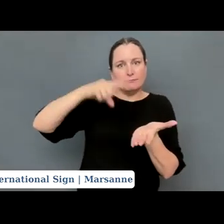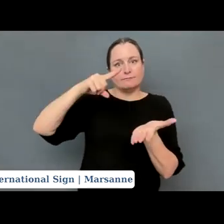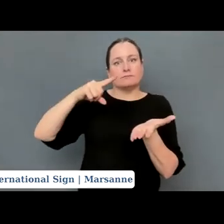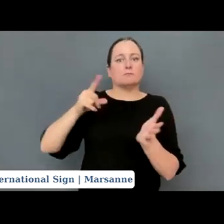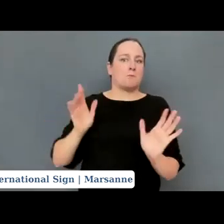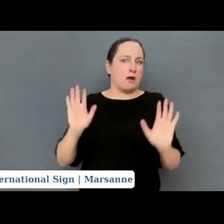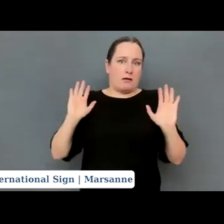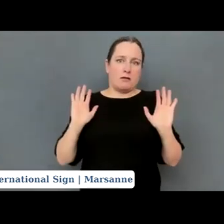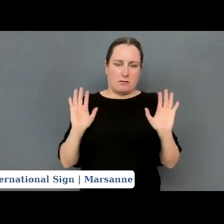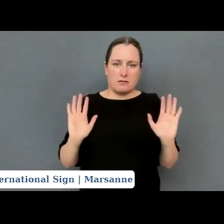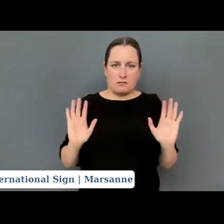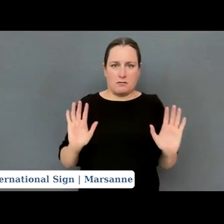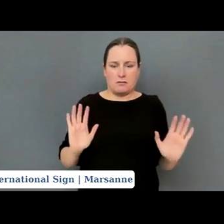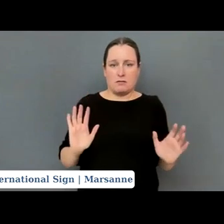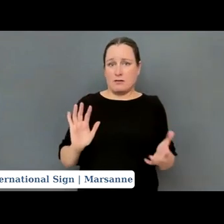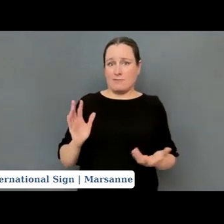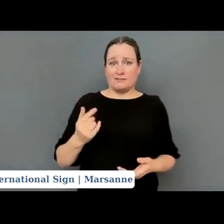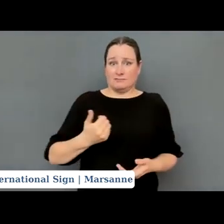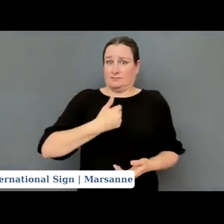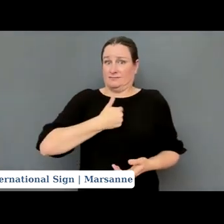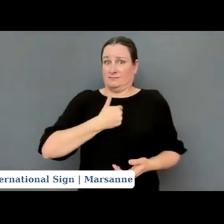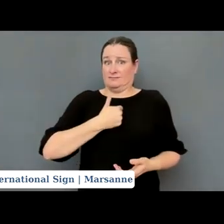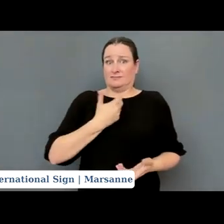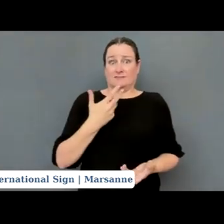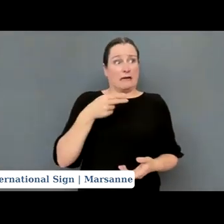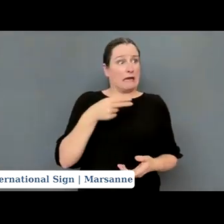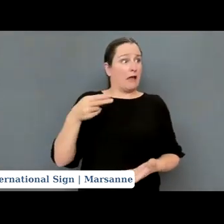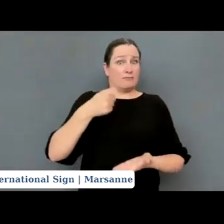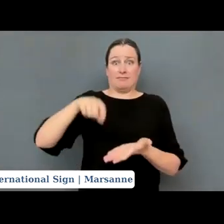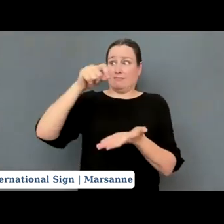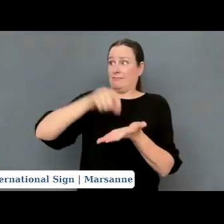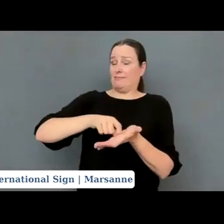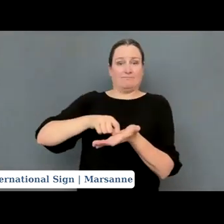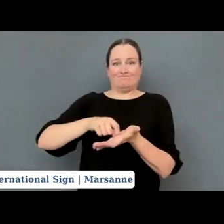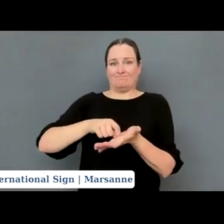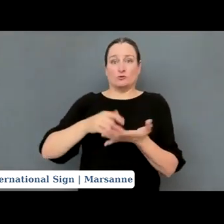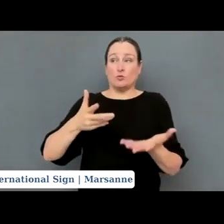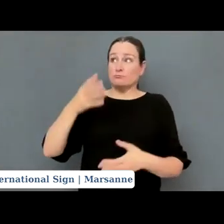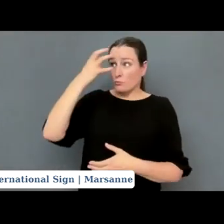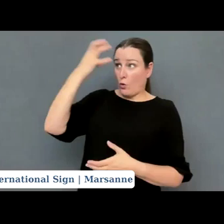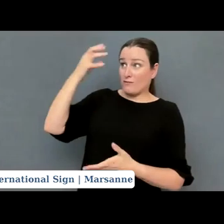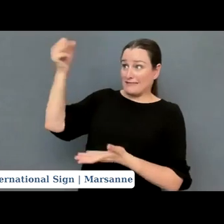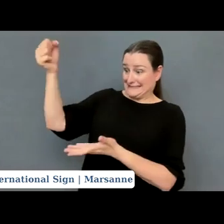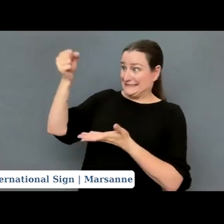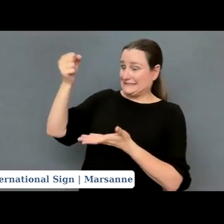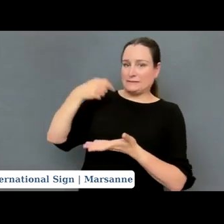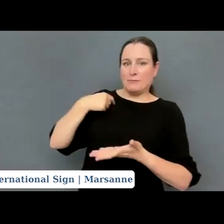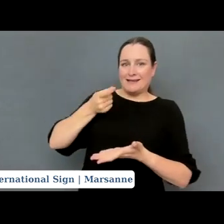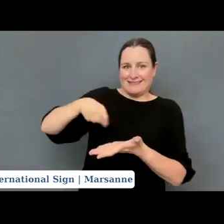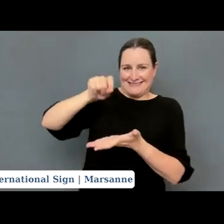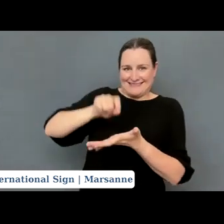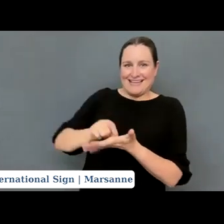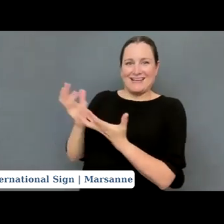cannot sign their payment forward. These are things that we have identified. Those making